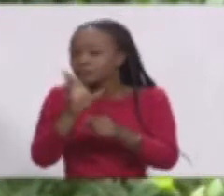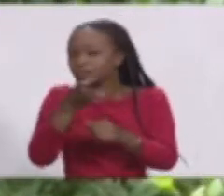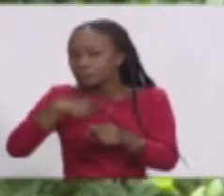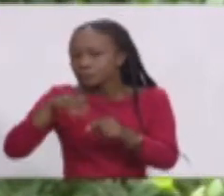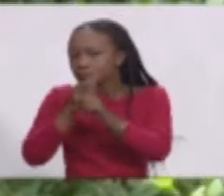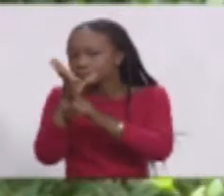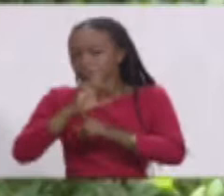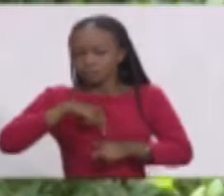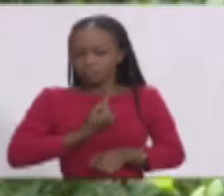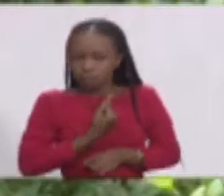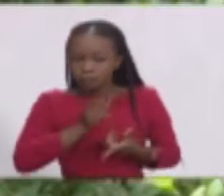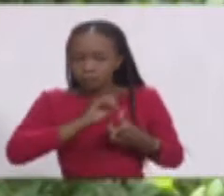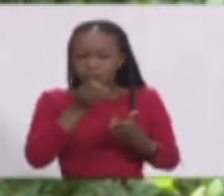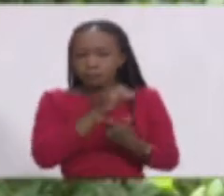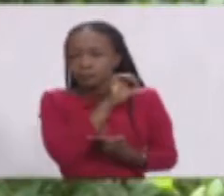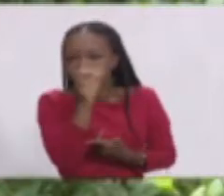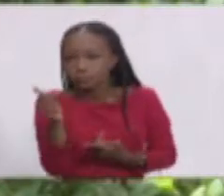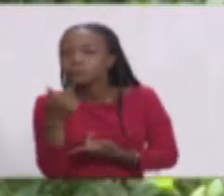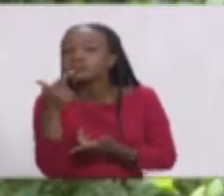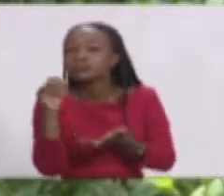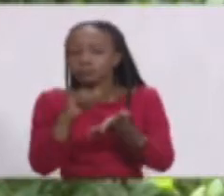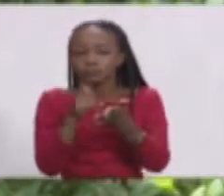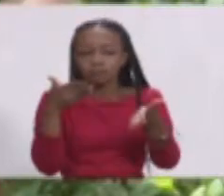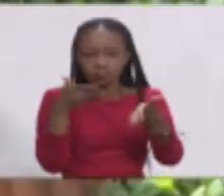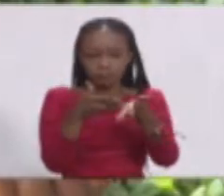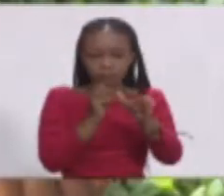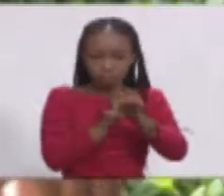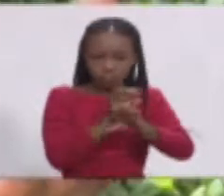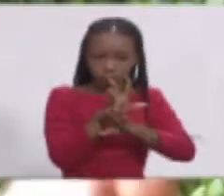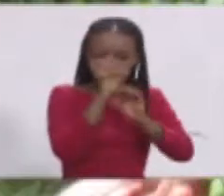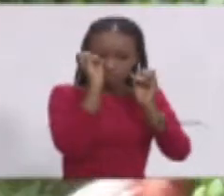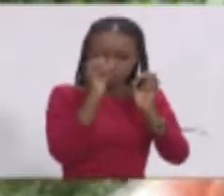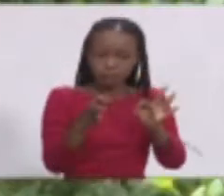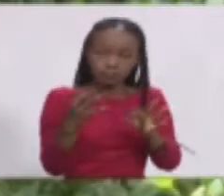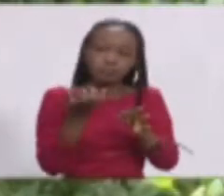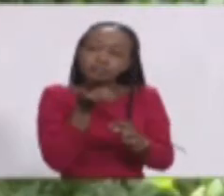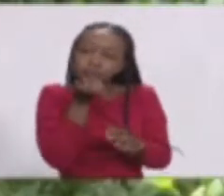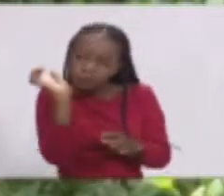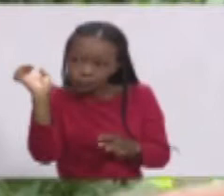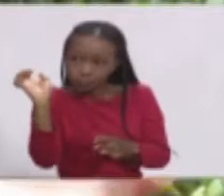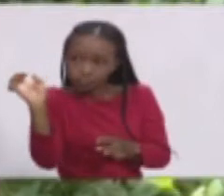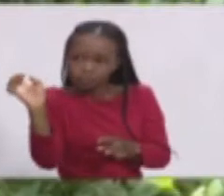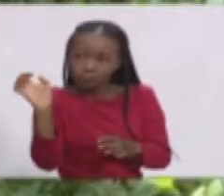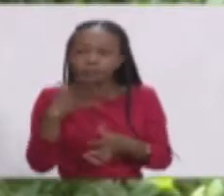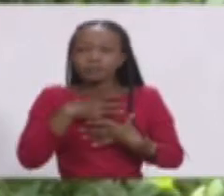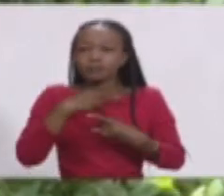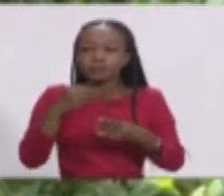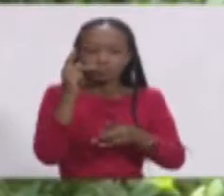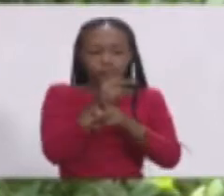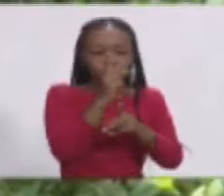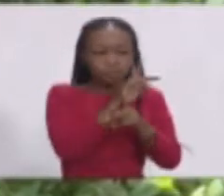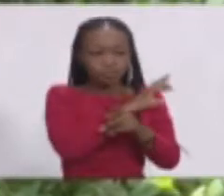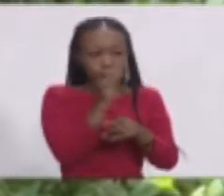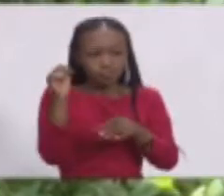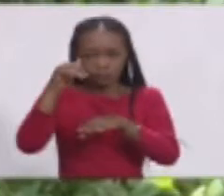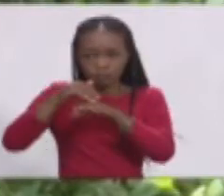we exposing others? So that we stop the transmission. If we ignore, we are likely to put ourselves at risk and expose others. If